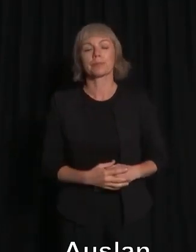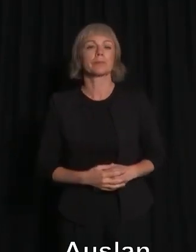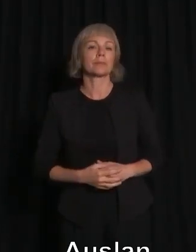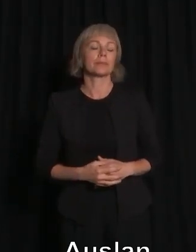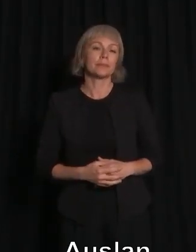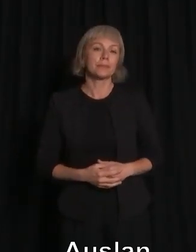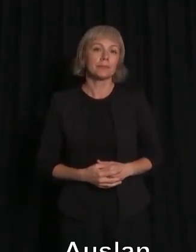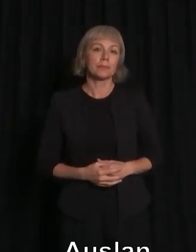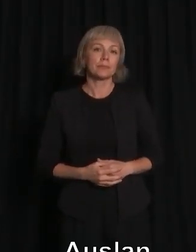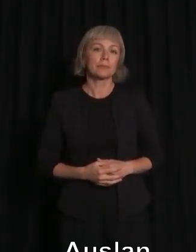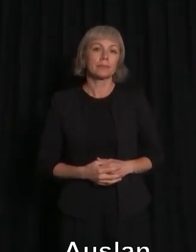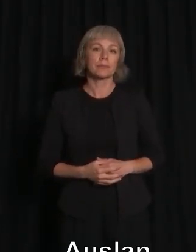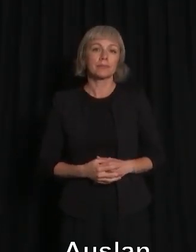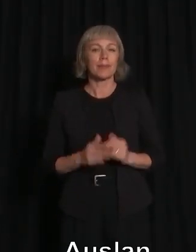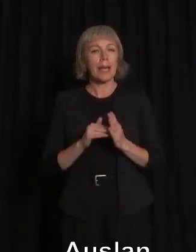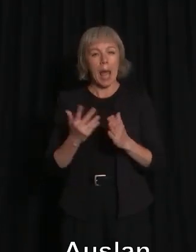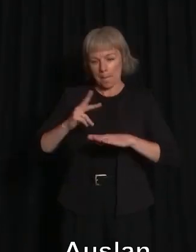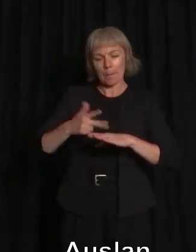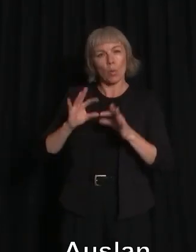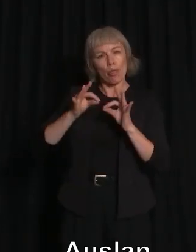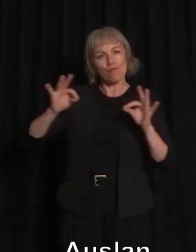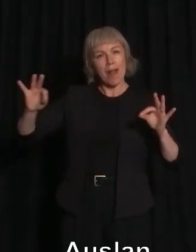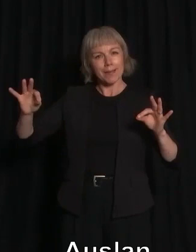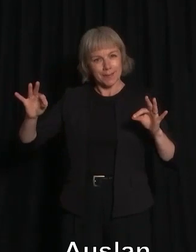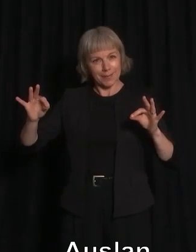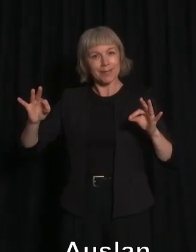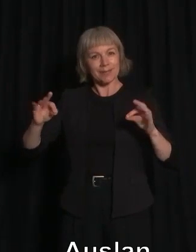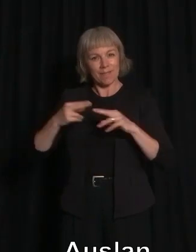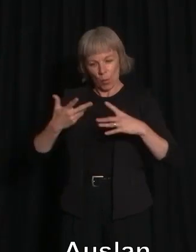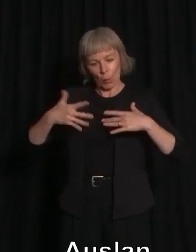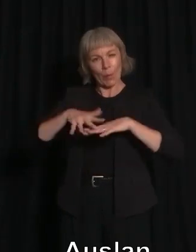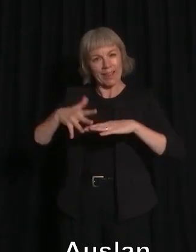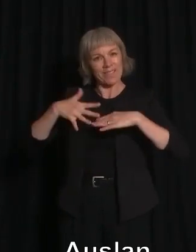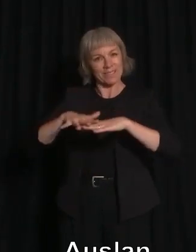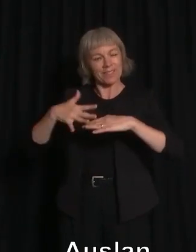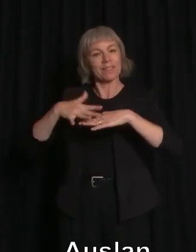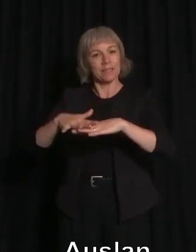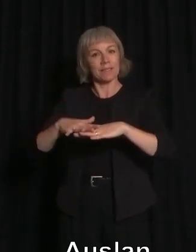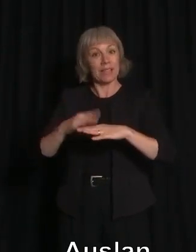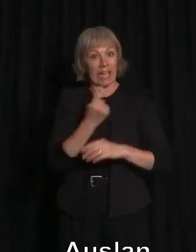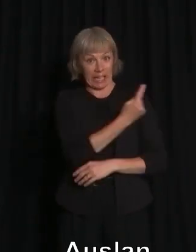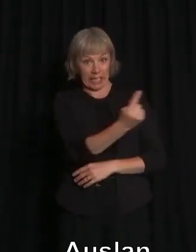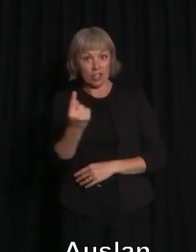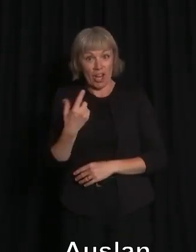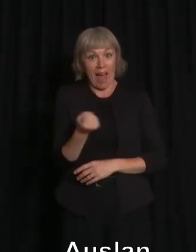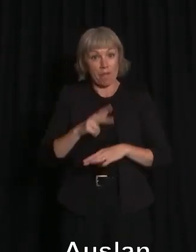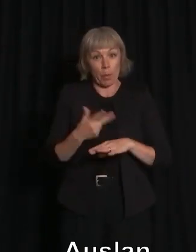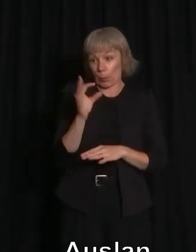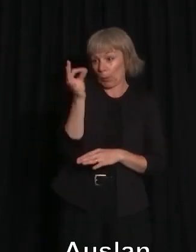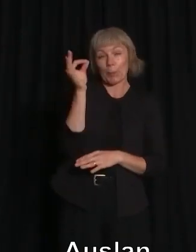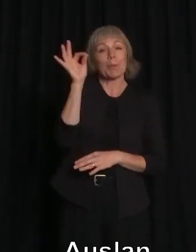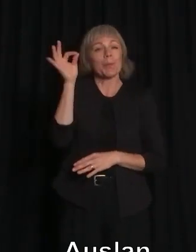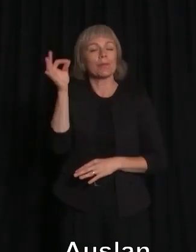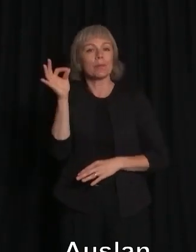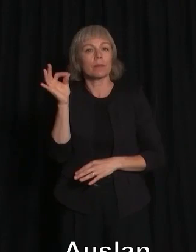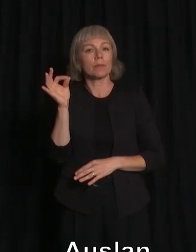hold blue threads of hope in our hands. What each one of us chooses to do with them over the next